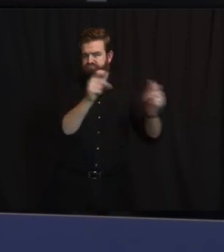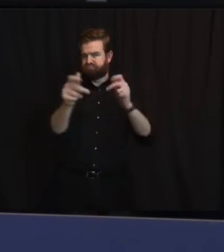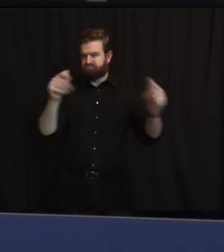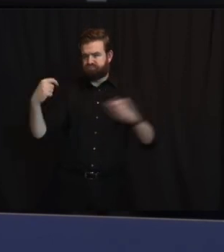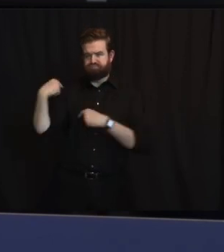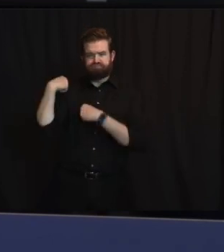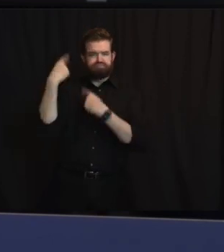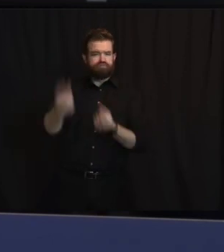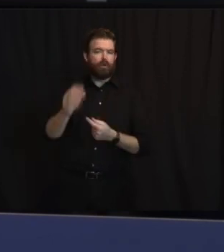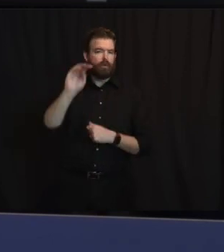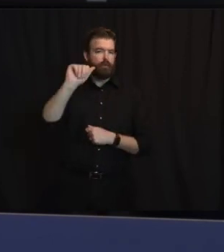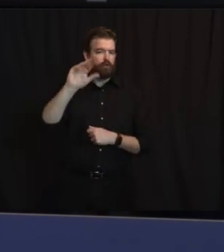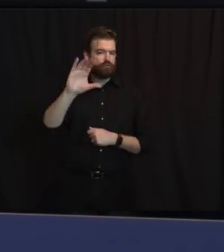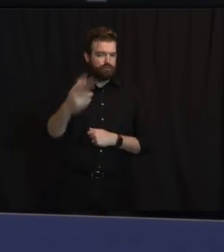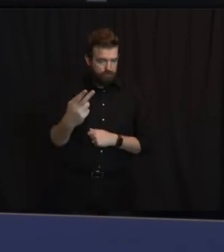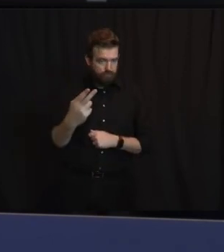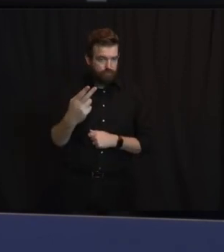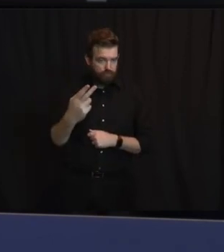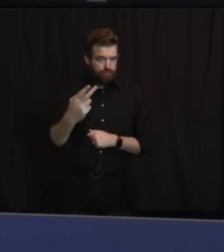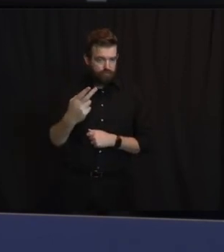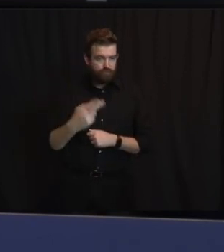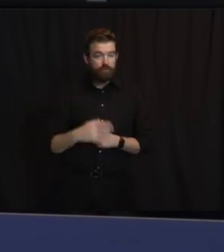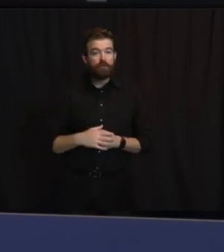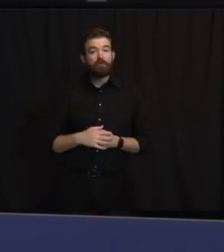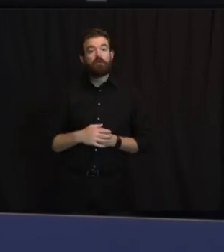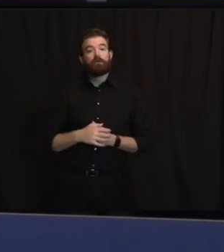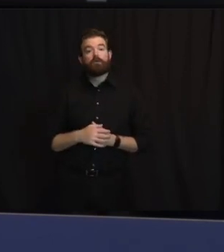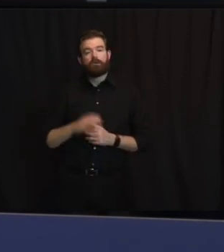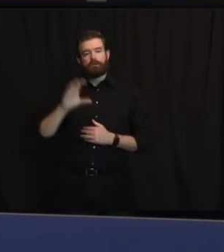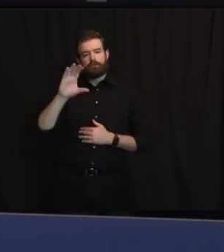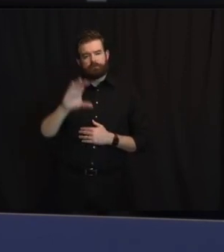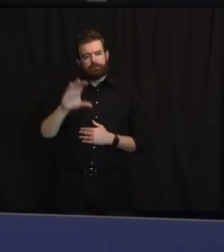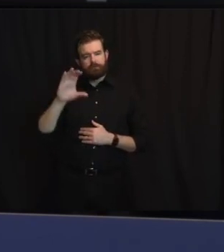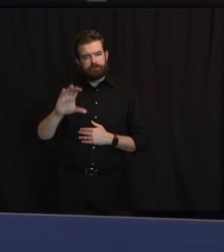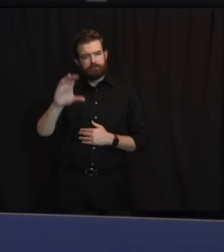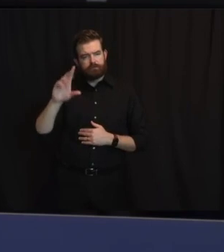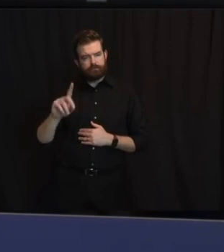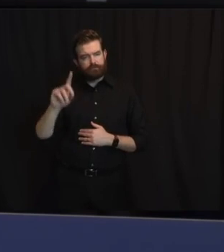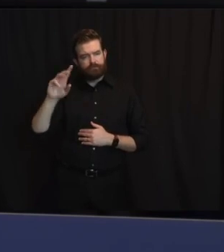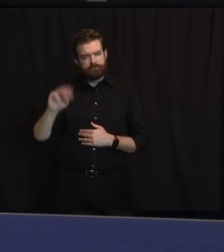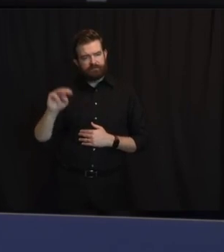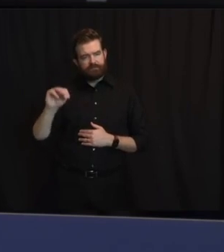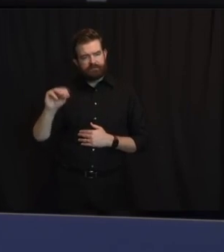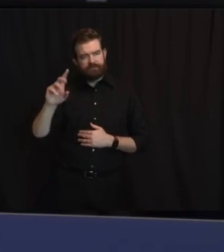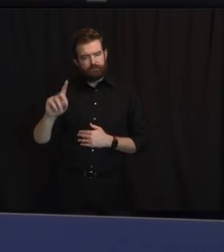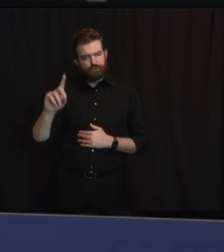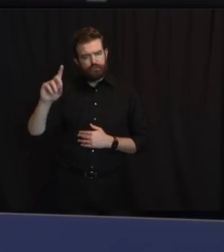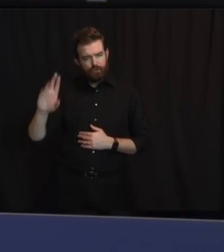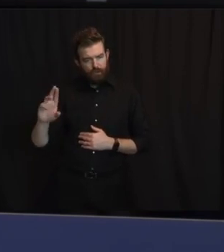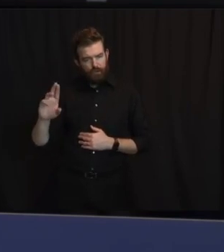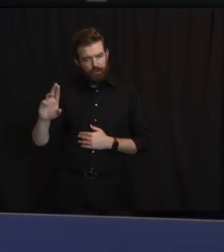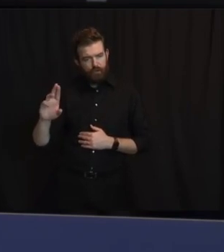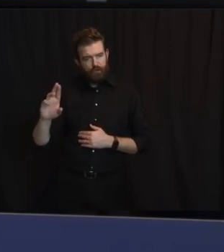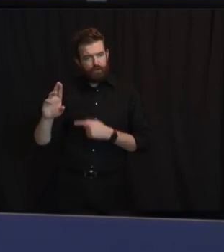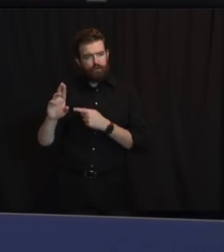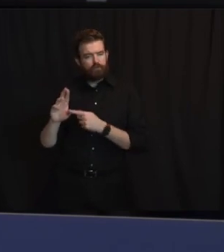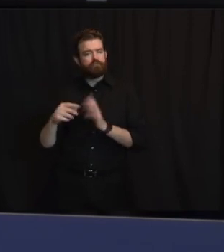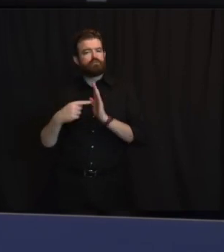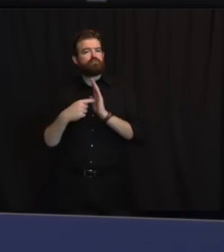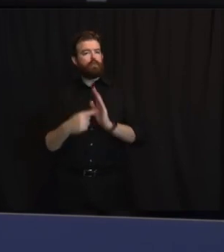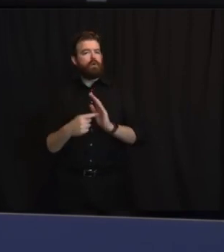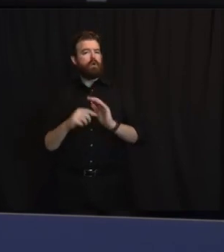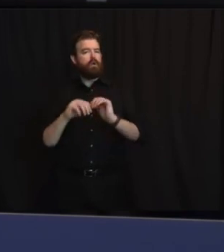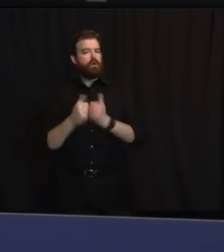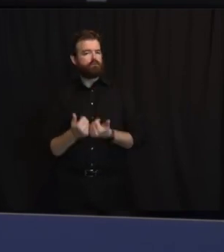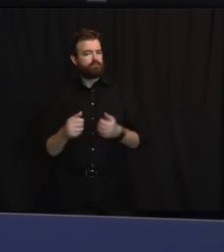CDC MMWR, Morbidity and Mortality Weekly Report, released last week, demonstrated how important it is for